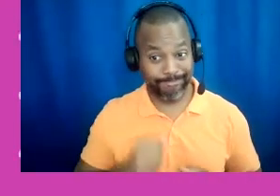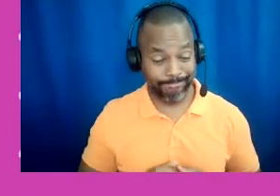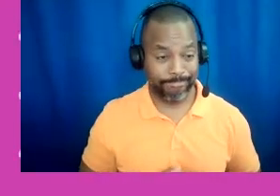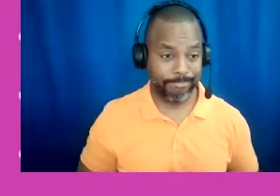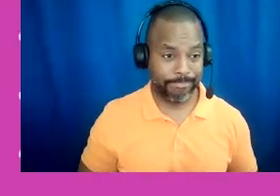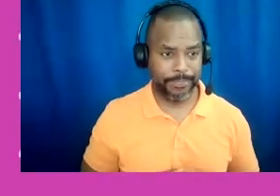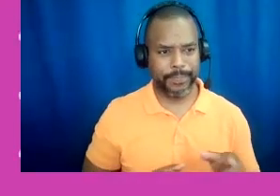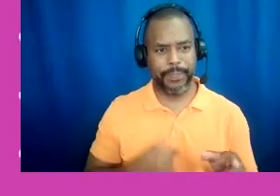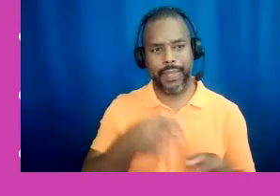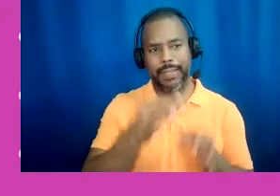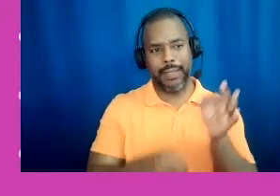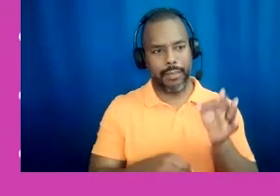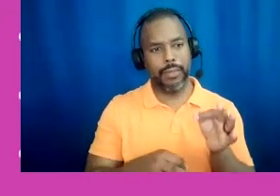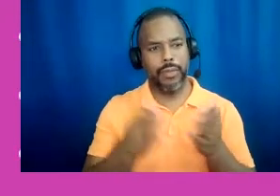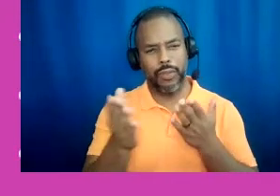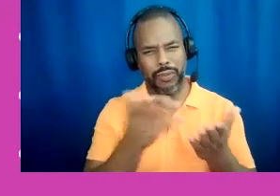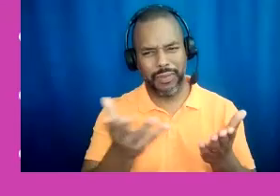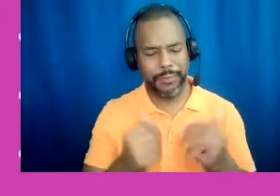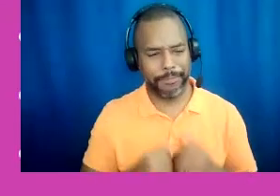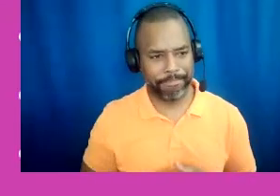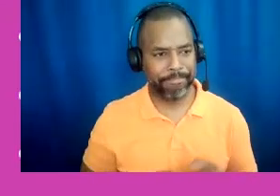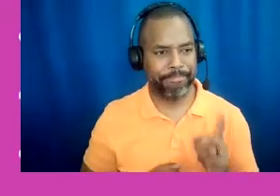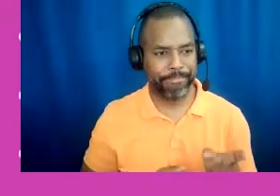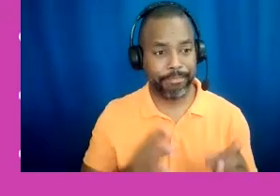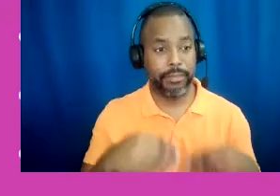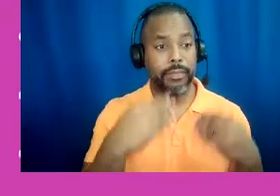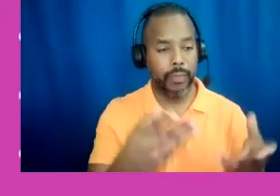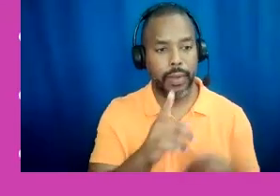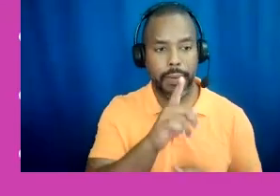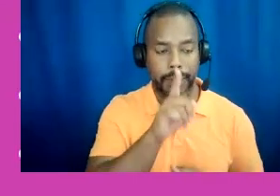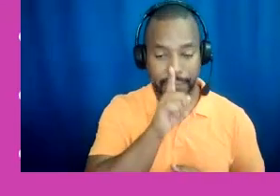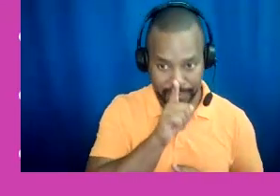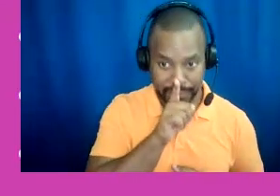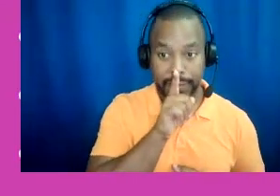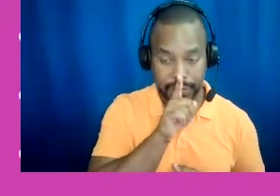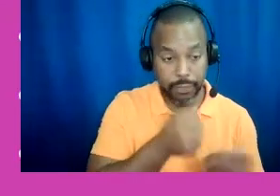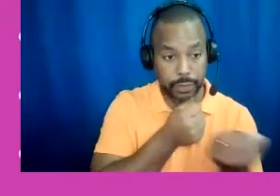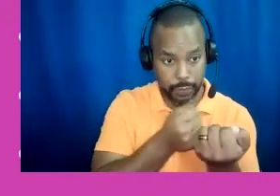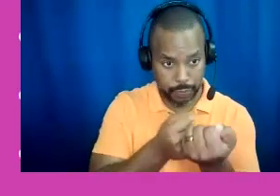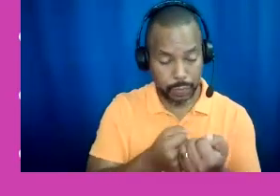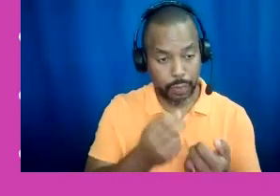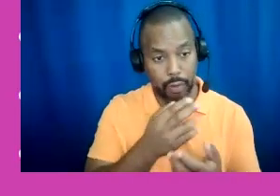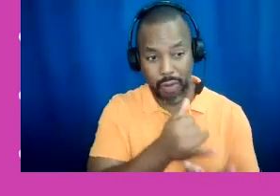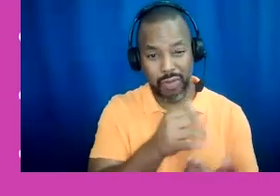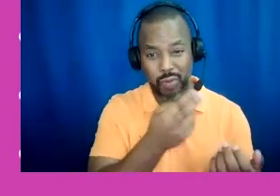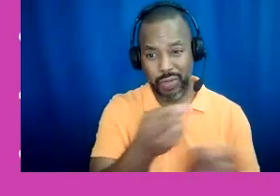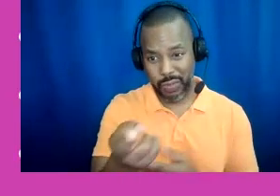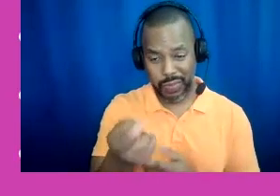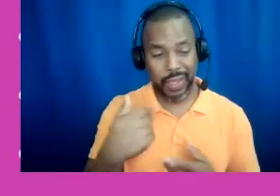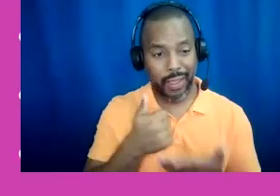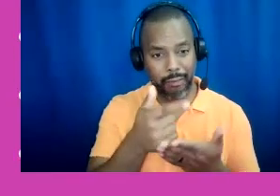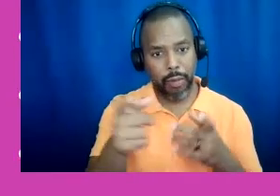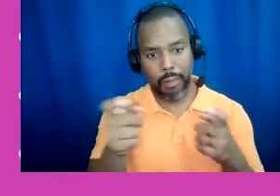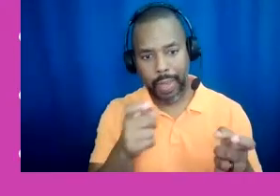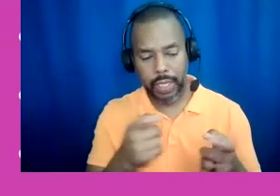So our simple EAP services, what it does is it provides confidential support and resources to employees to help them manage personal